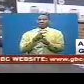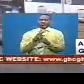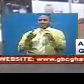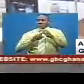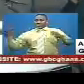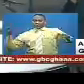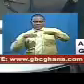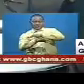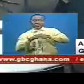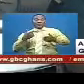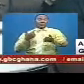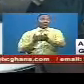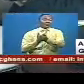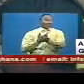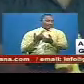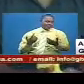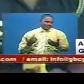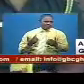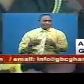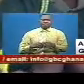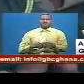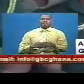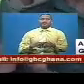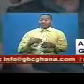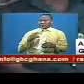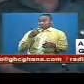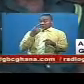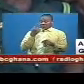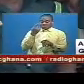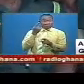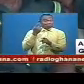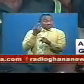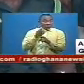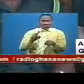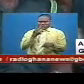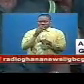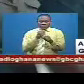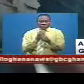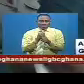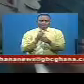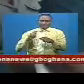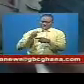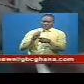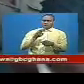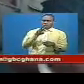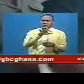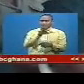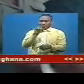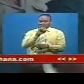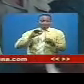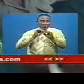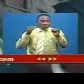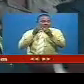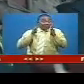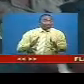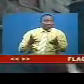In just 3 years into its implementation, the thematic program on migration and asylum has already trained over 250 officers